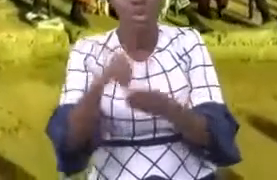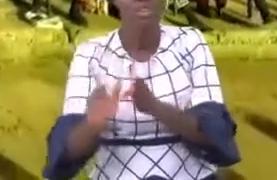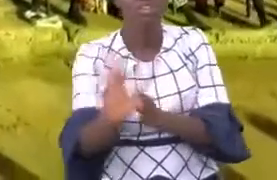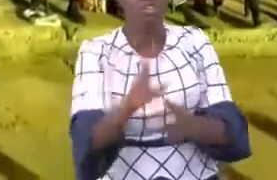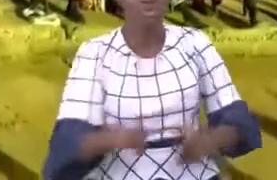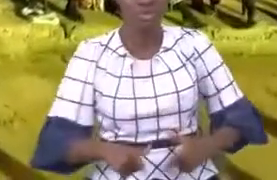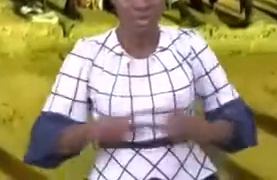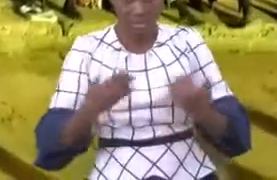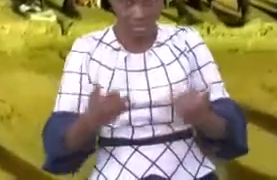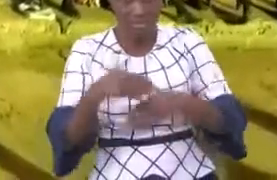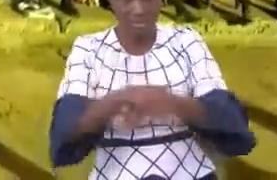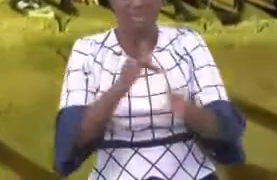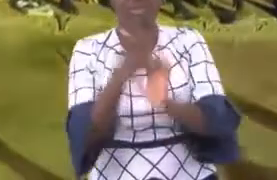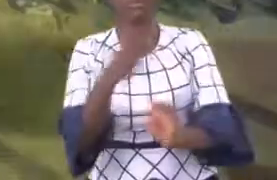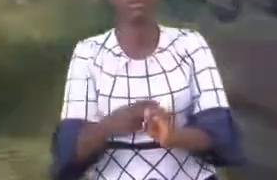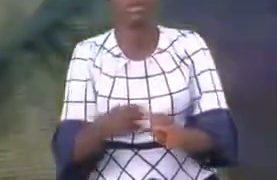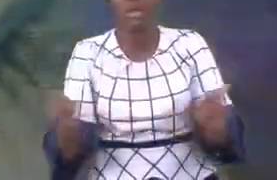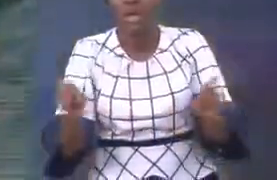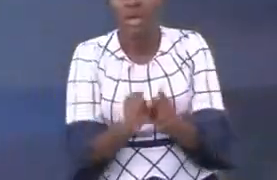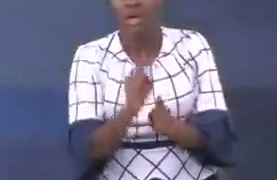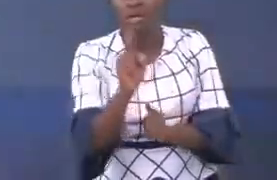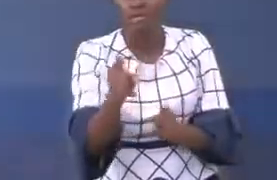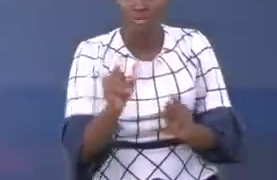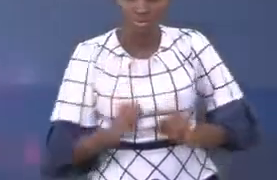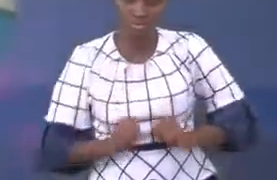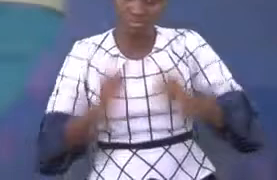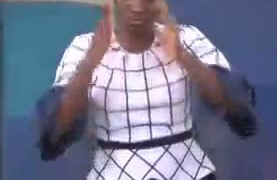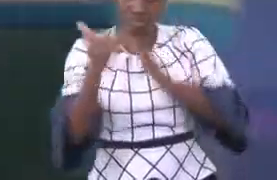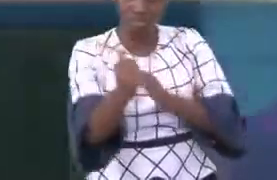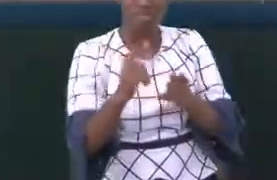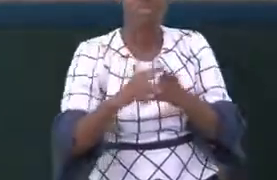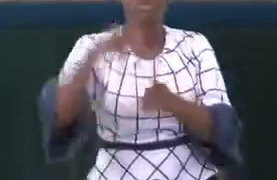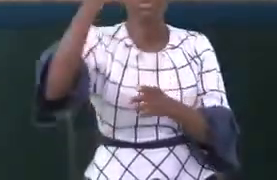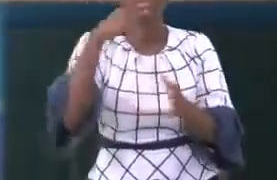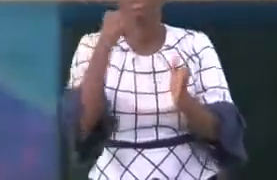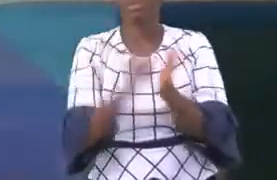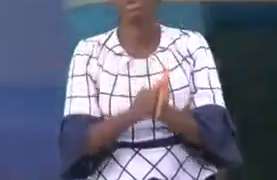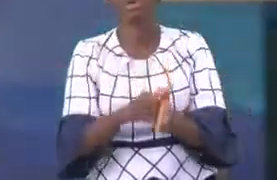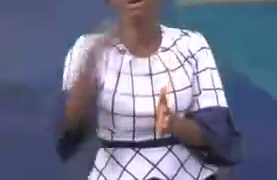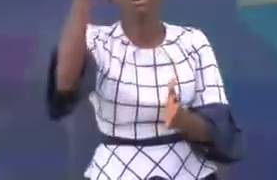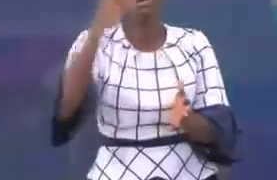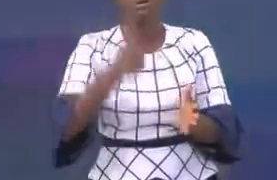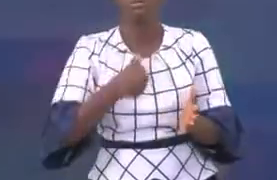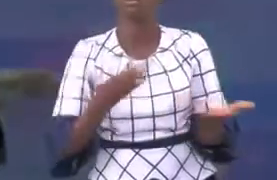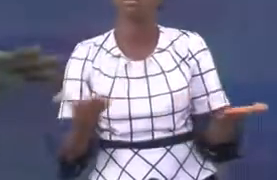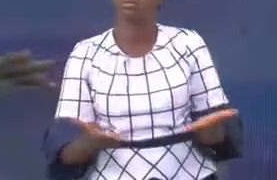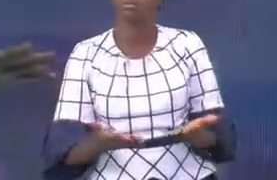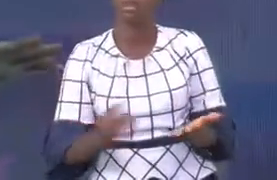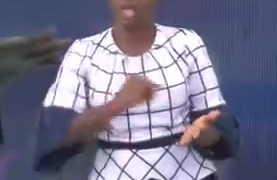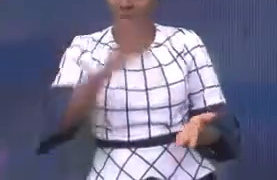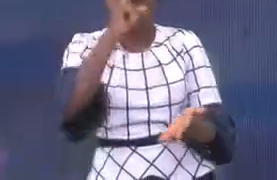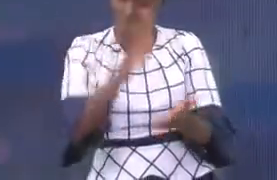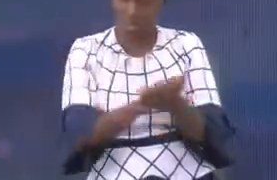believe that you died for me. I believe that your death was to set me free.